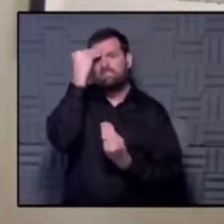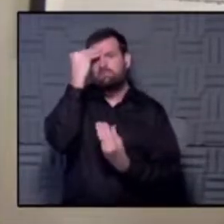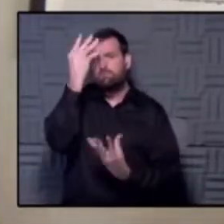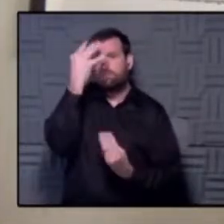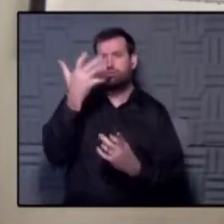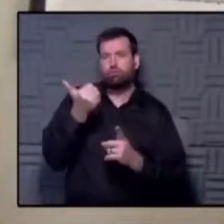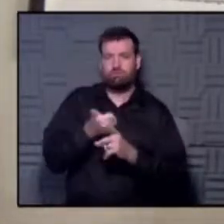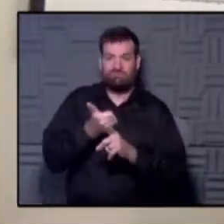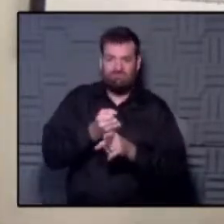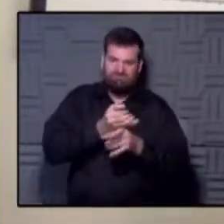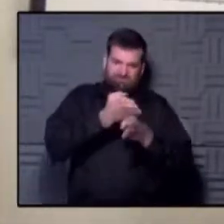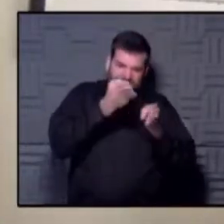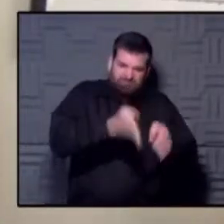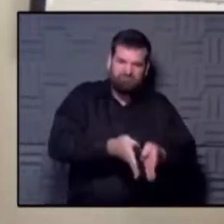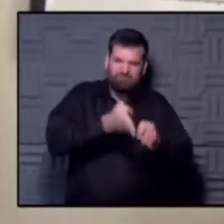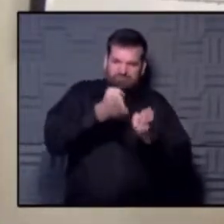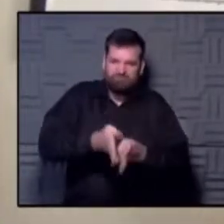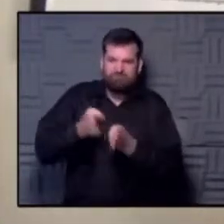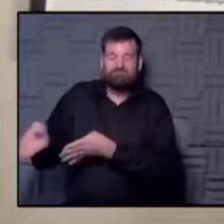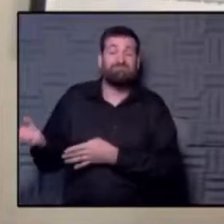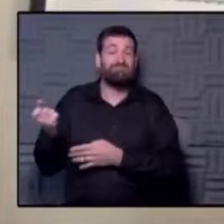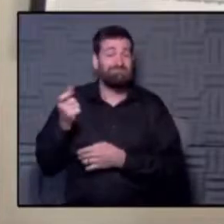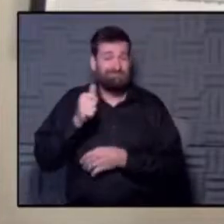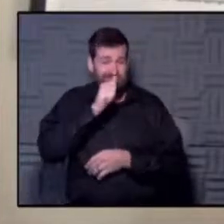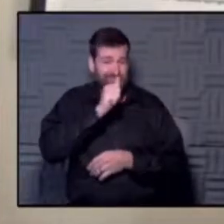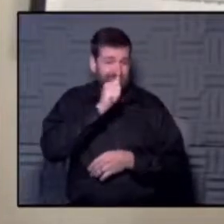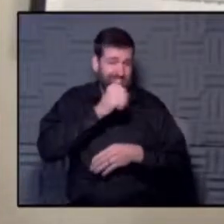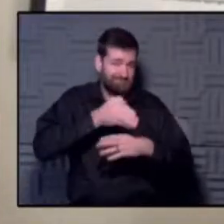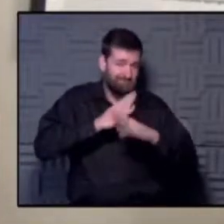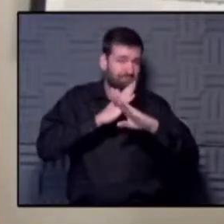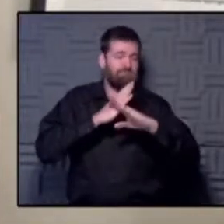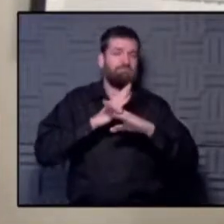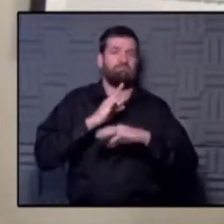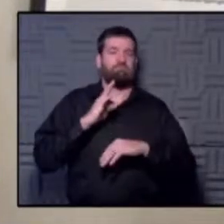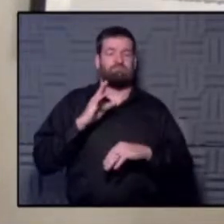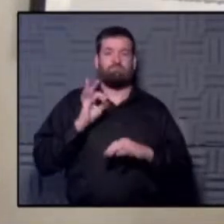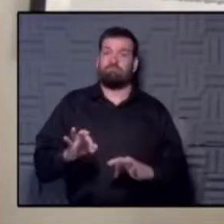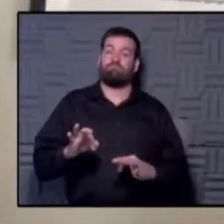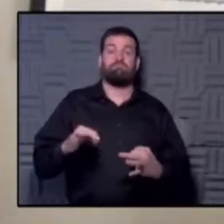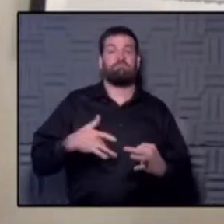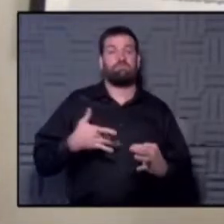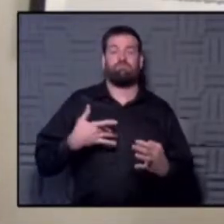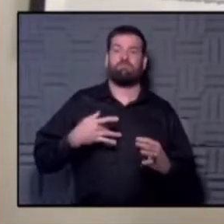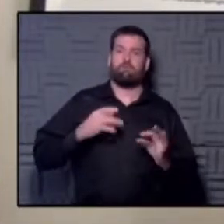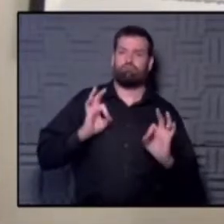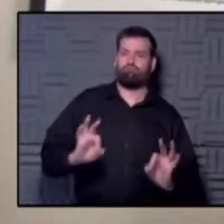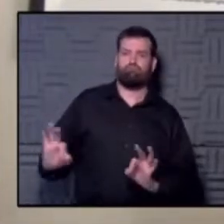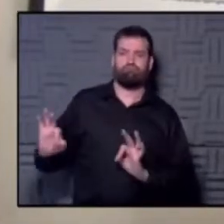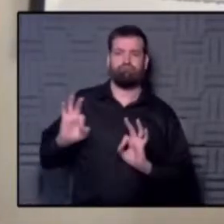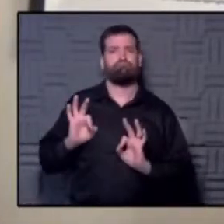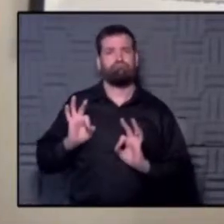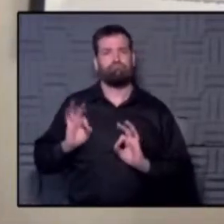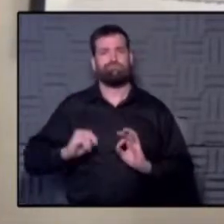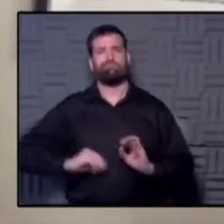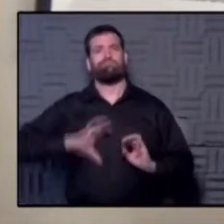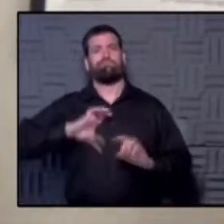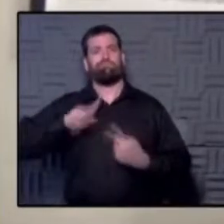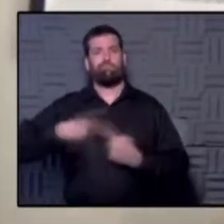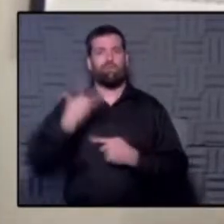is individualized and certainly privacy protected that lets them feel good when they're out and about. And